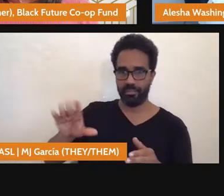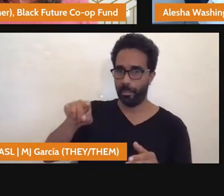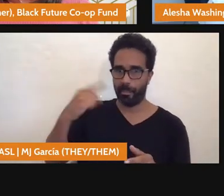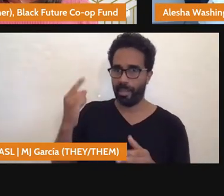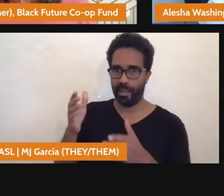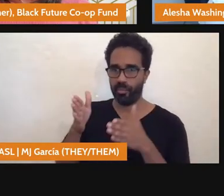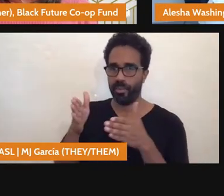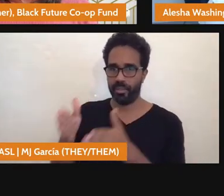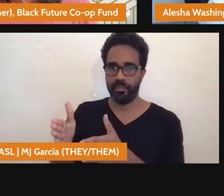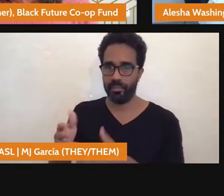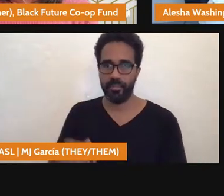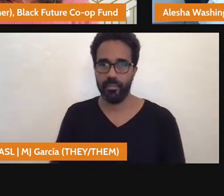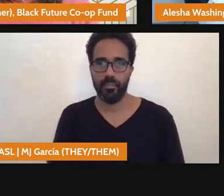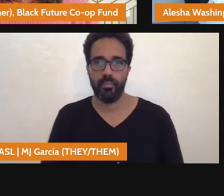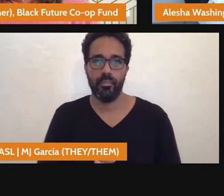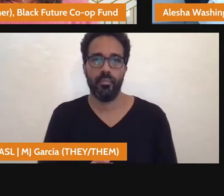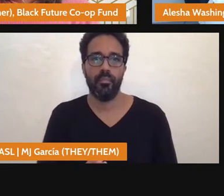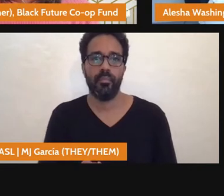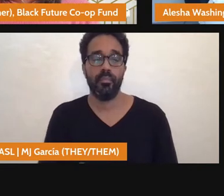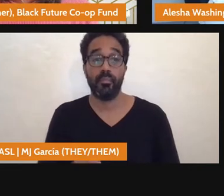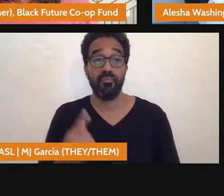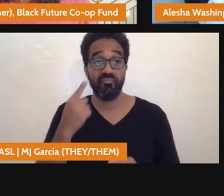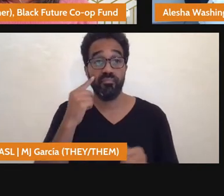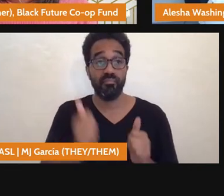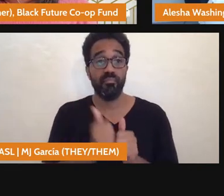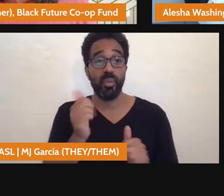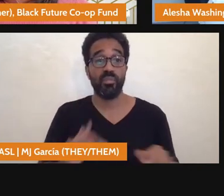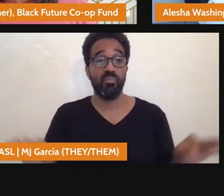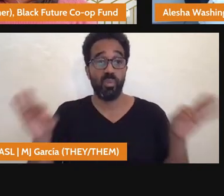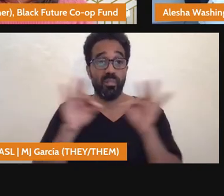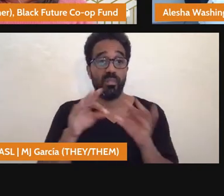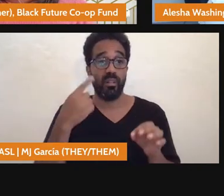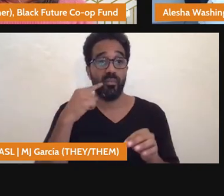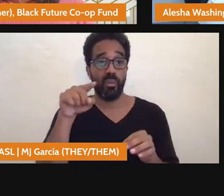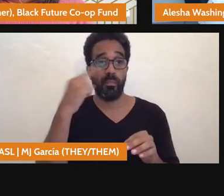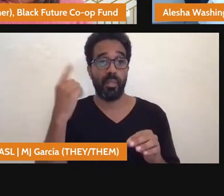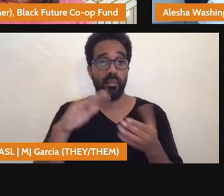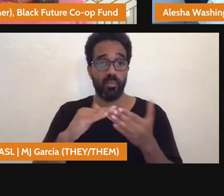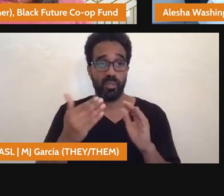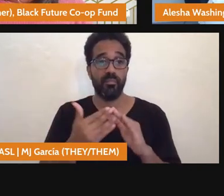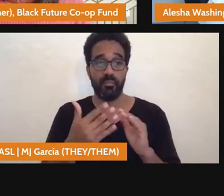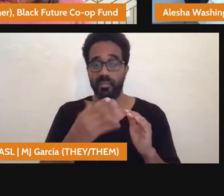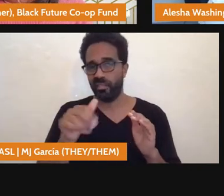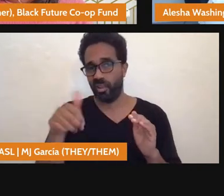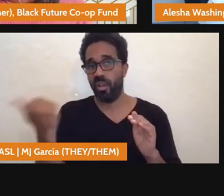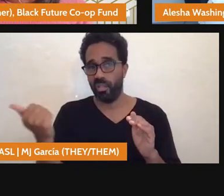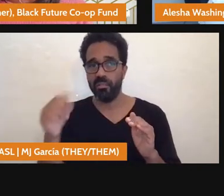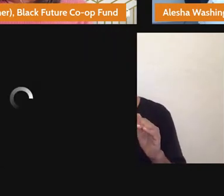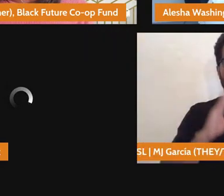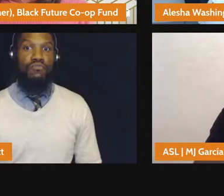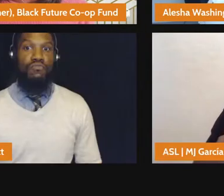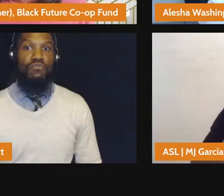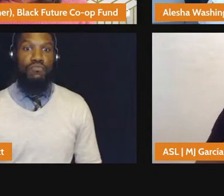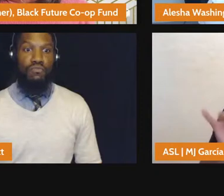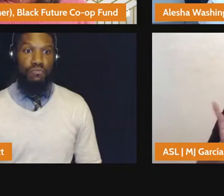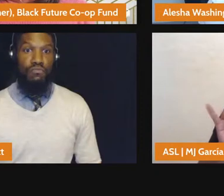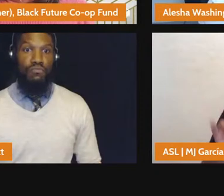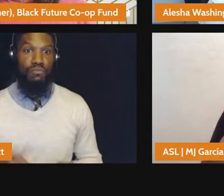that I think is the most important for, you know, Black communities and other communities of color. Yeah, I wanted